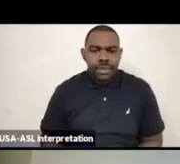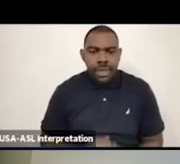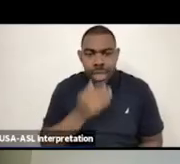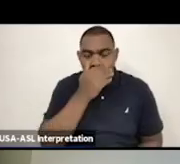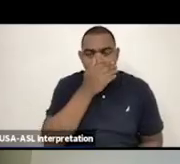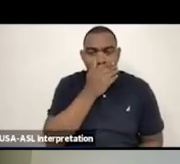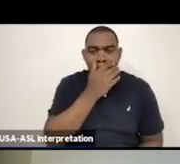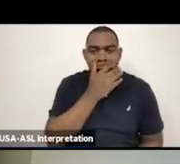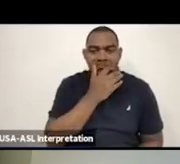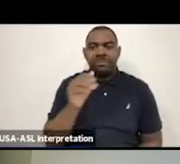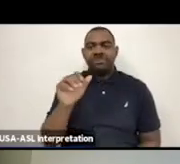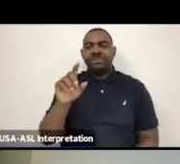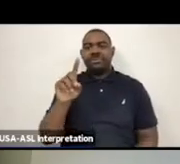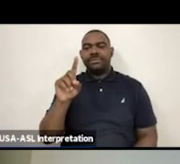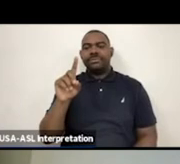Well,